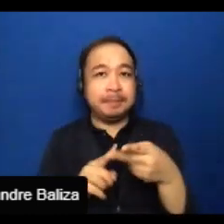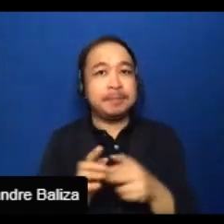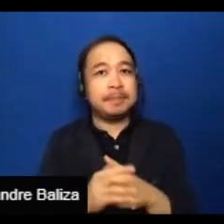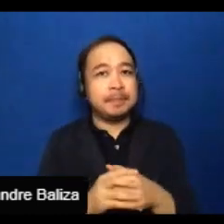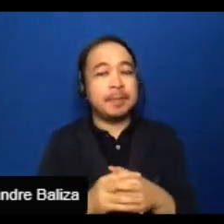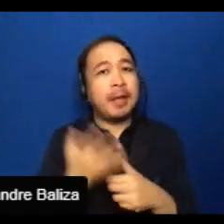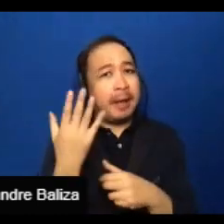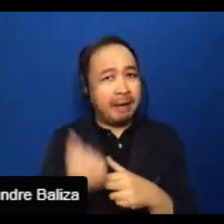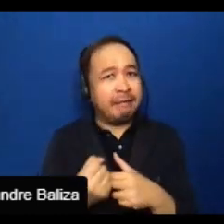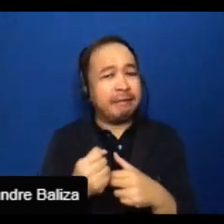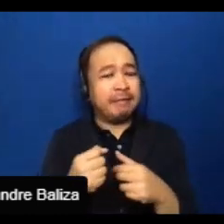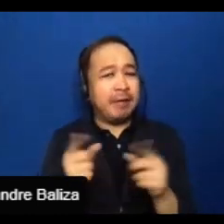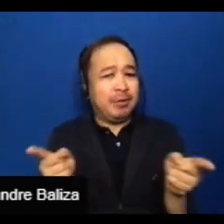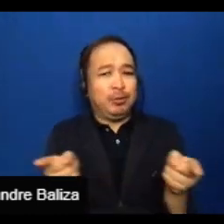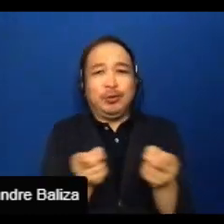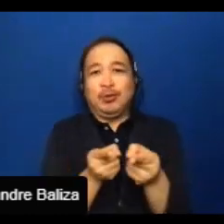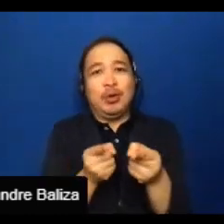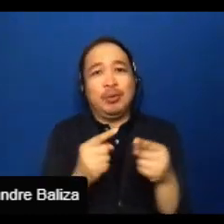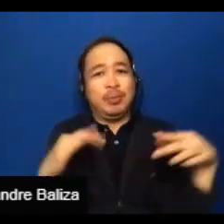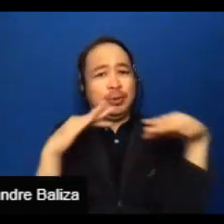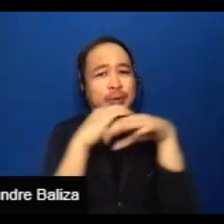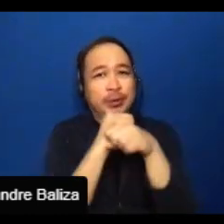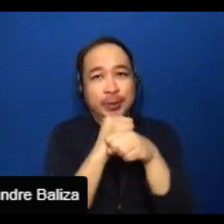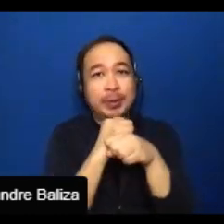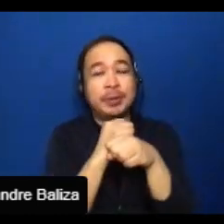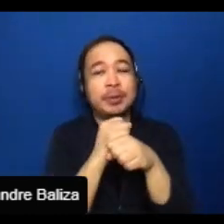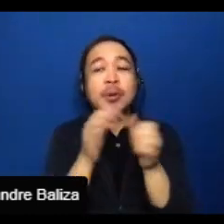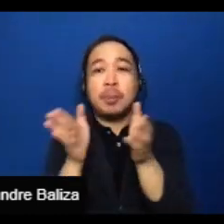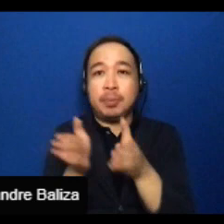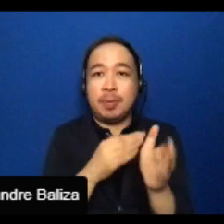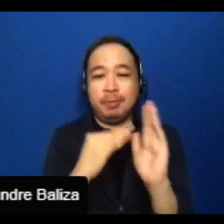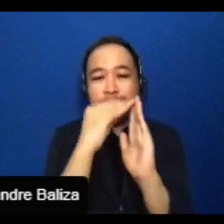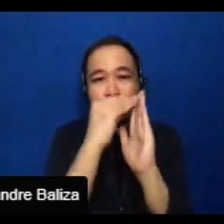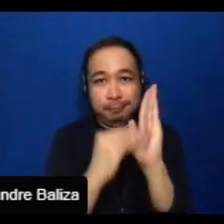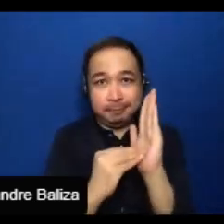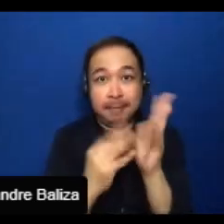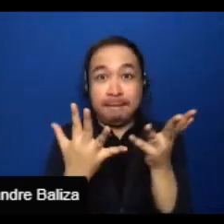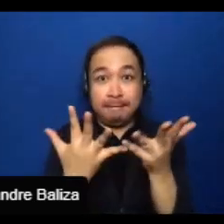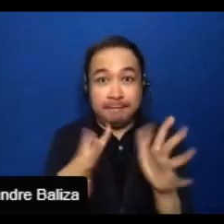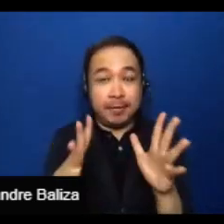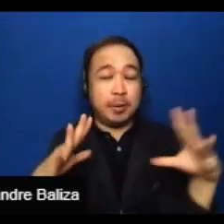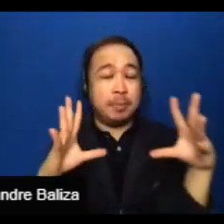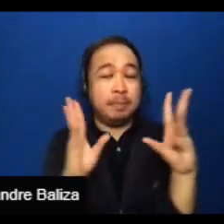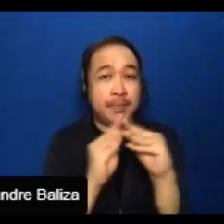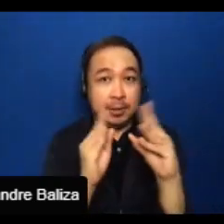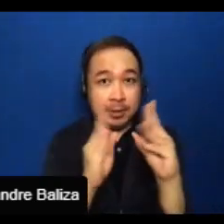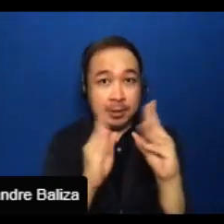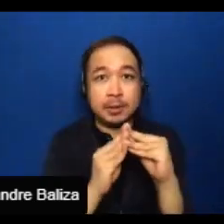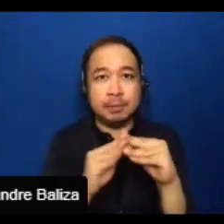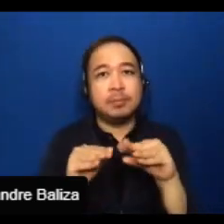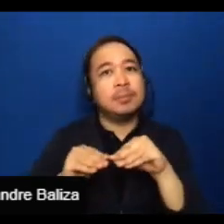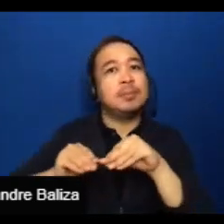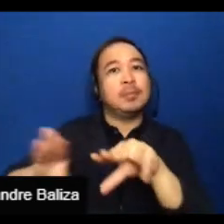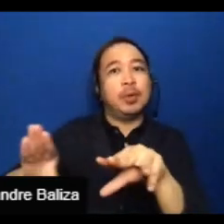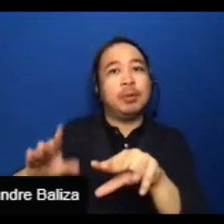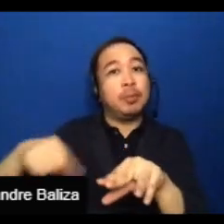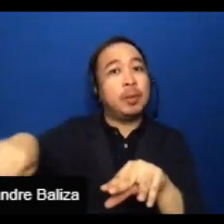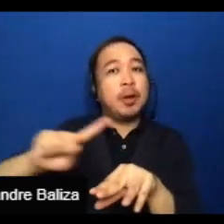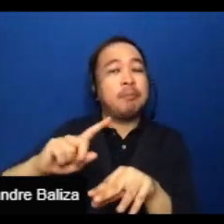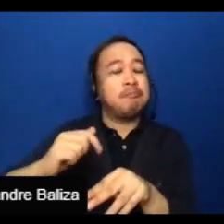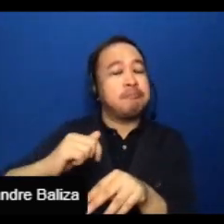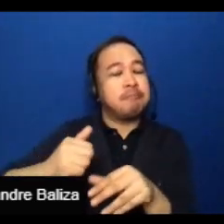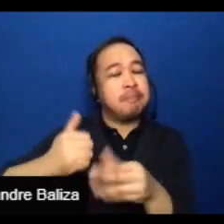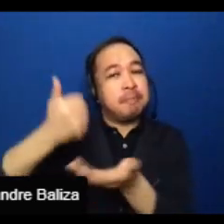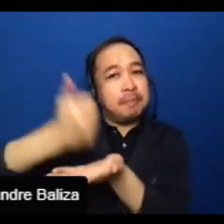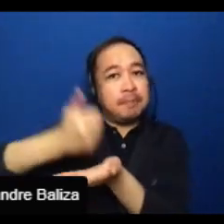proceedings will be prepared after the meeting and circulated for agreement. This will be